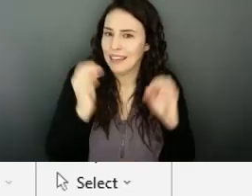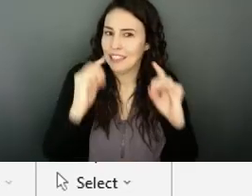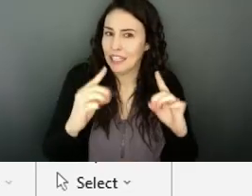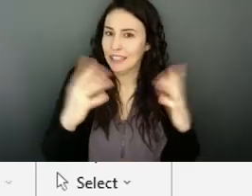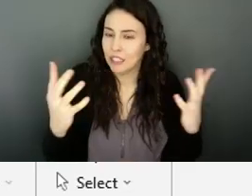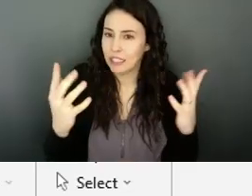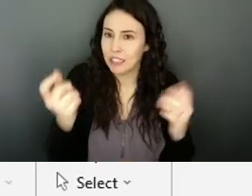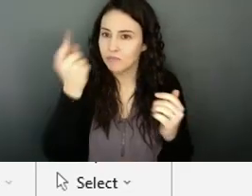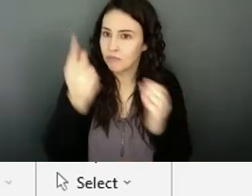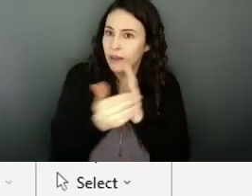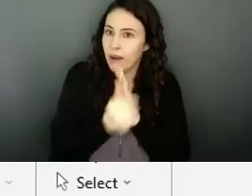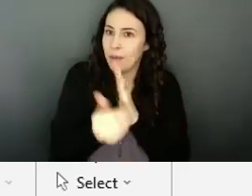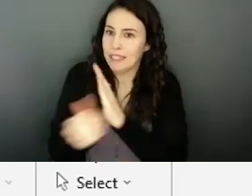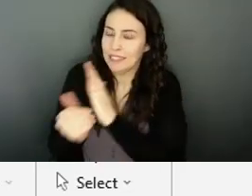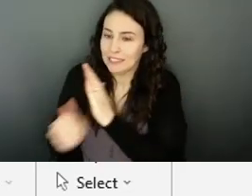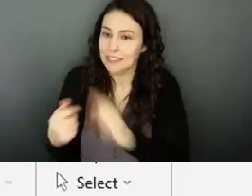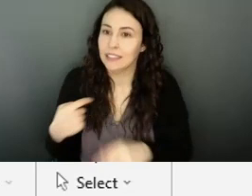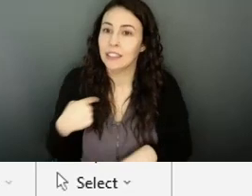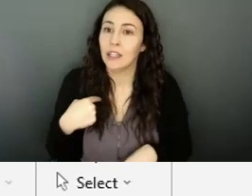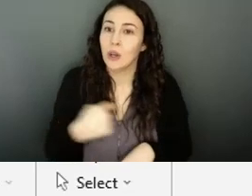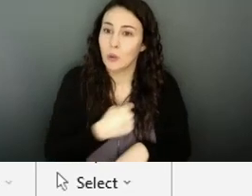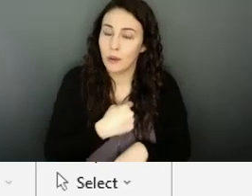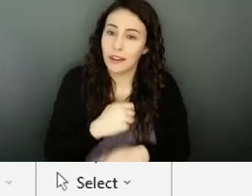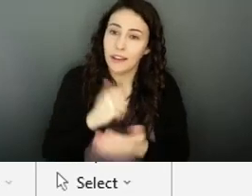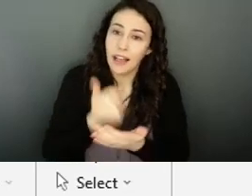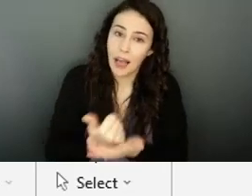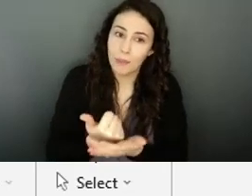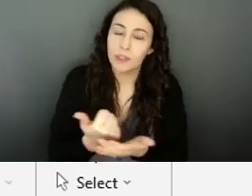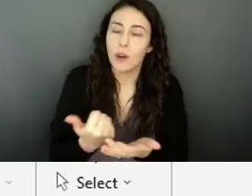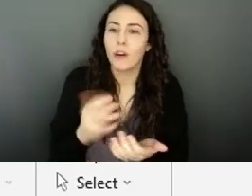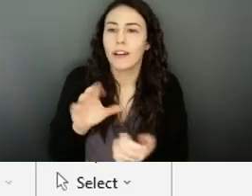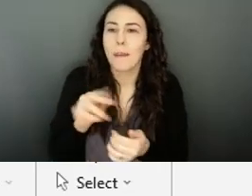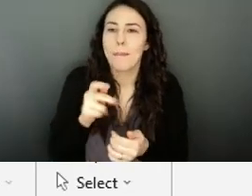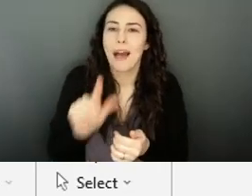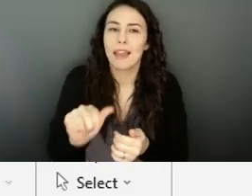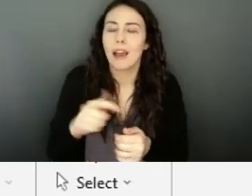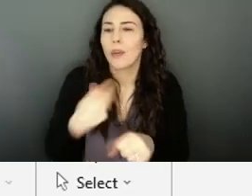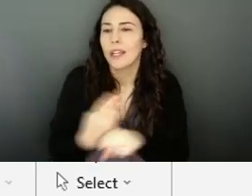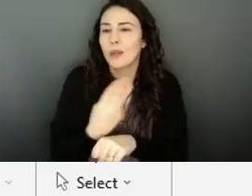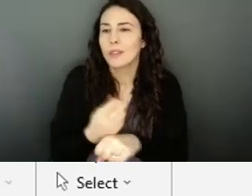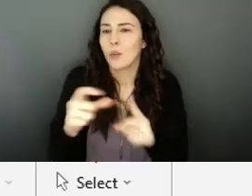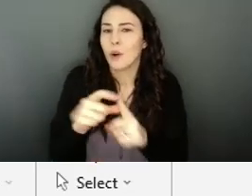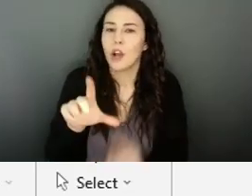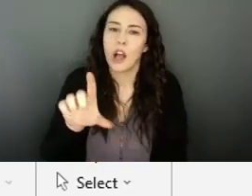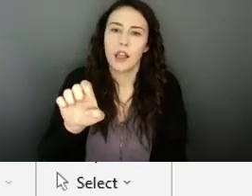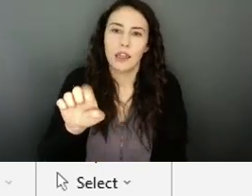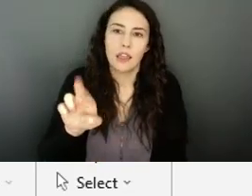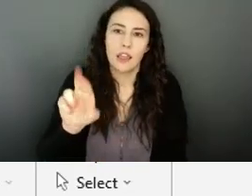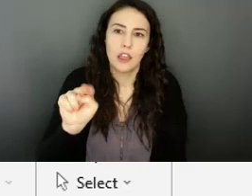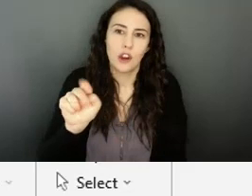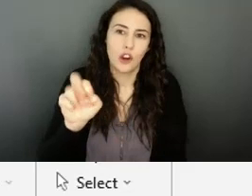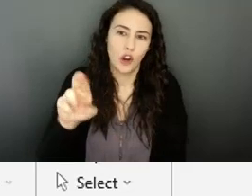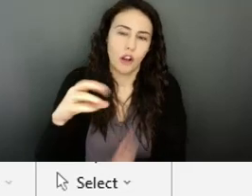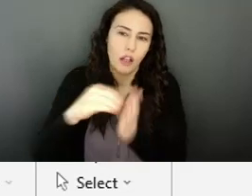we enable our students at Capella, we call them learners, so I will be using that term as well. We allow them